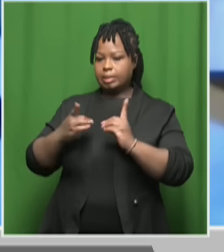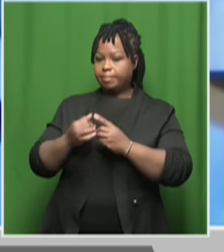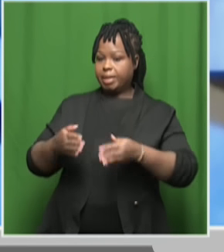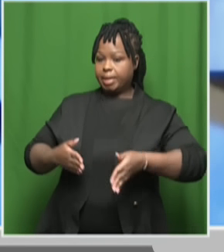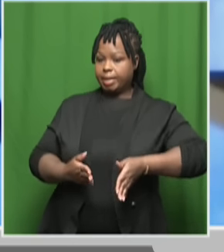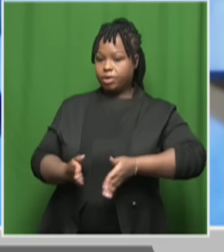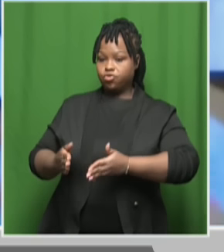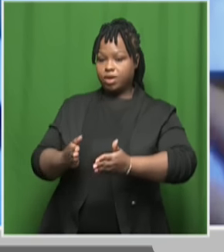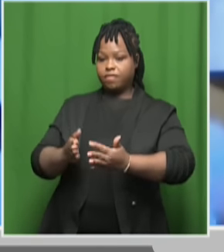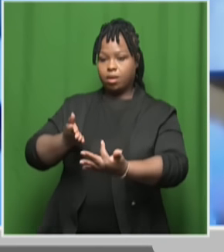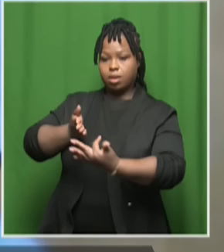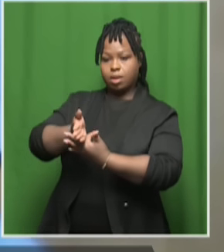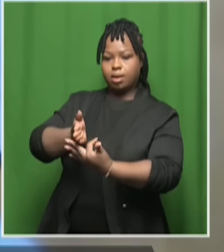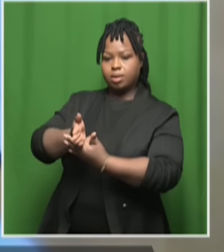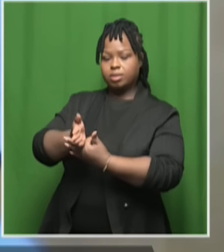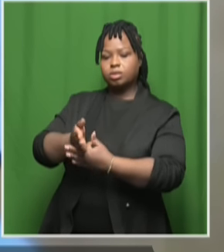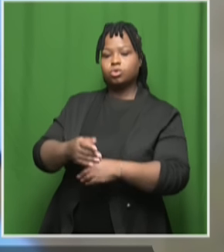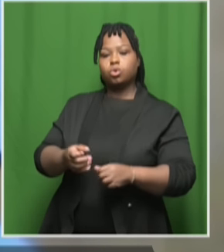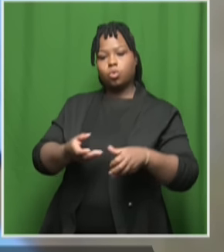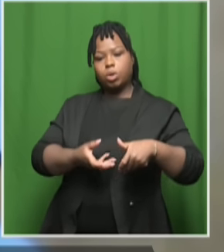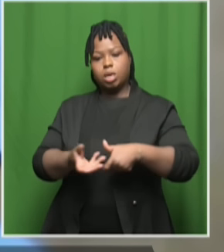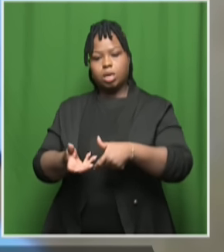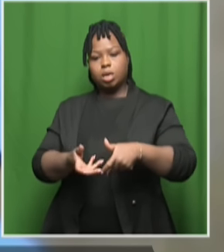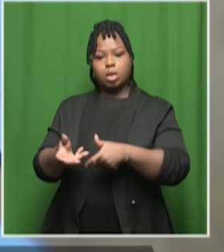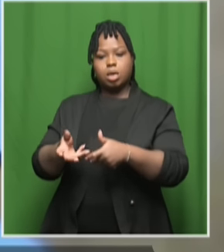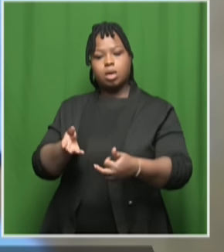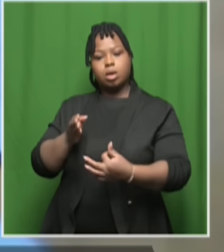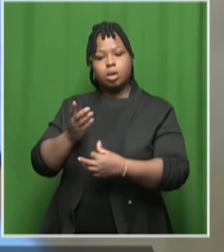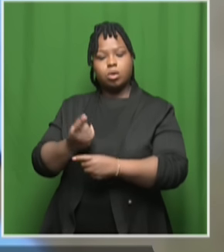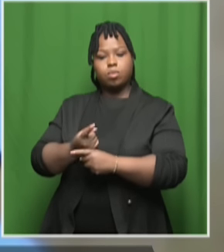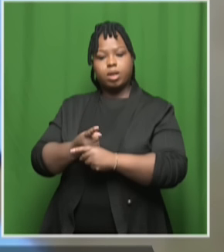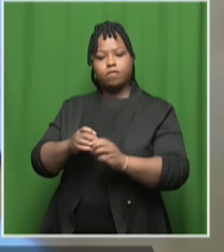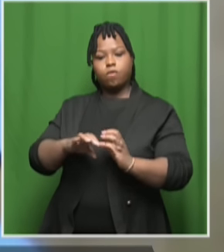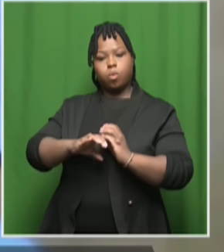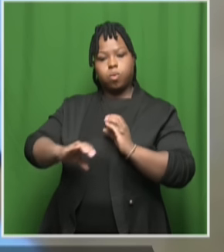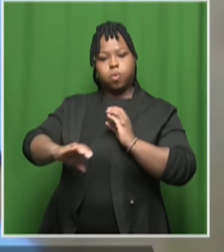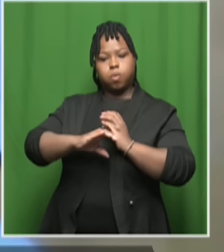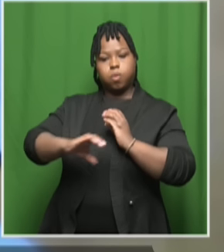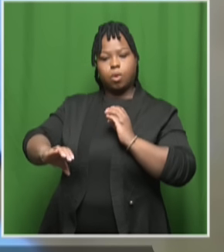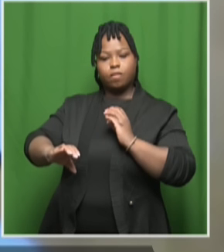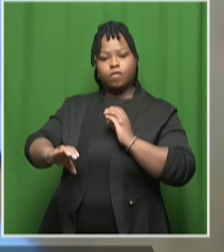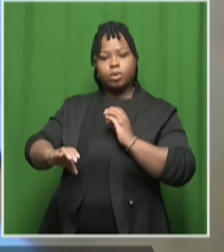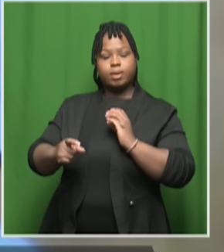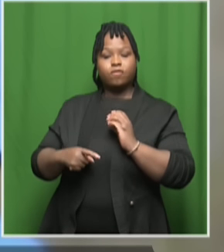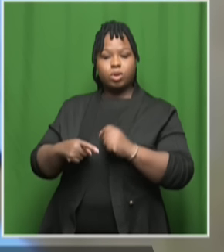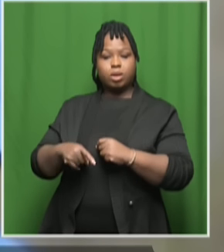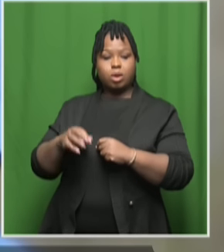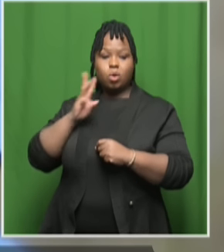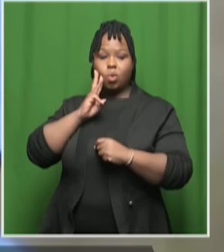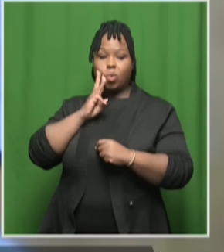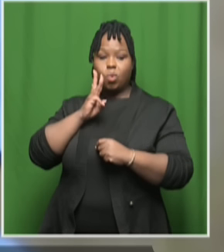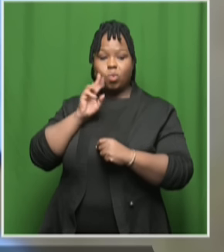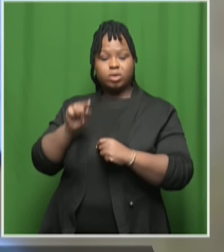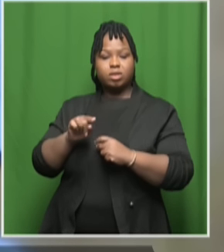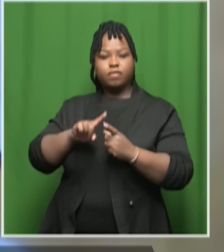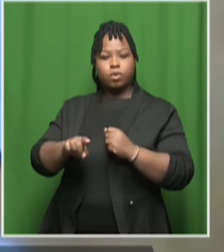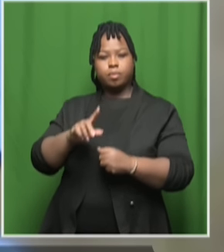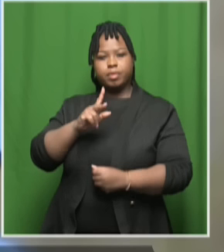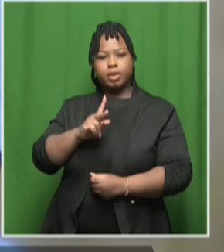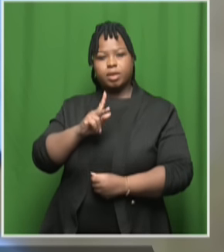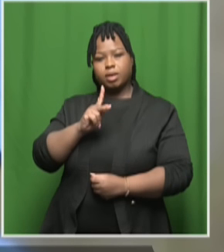that runs into it. So we pump water from the Knysna River from our Charlesford pumping area. So this